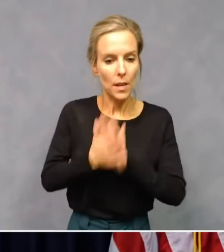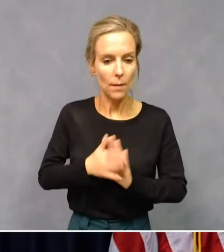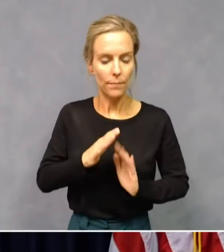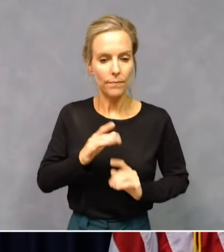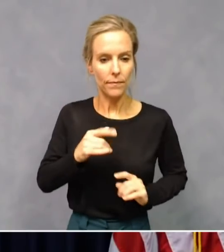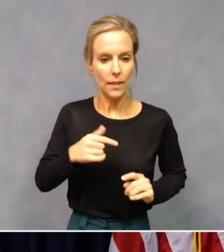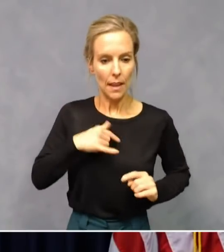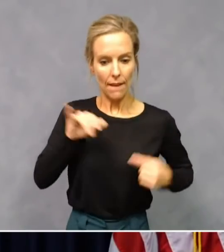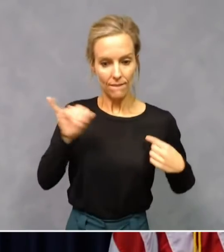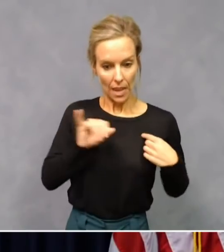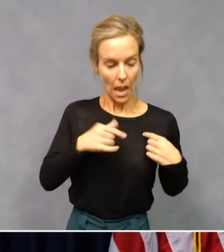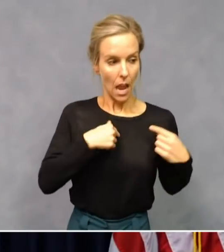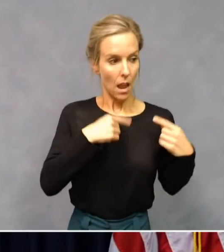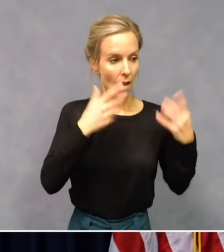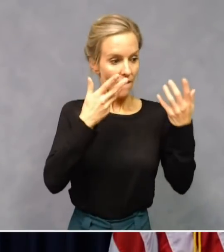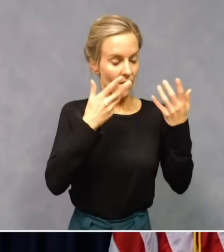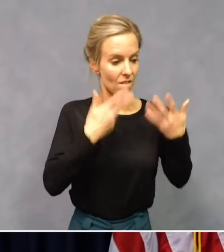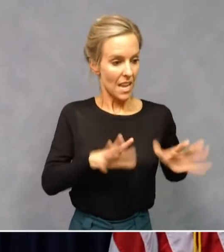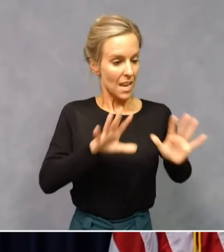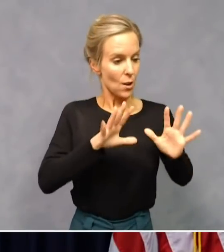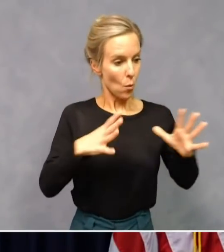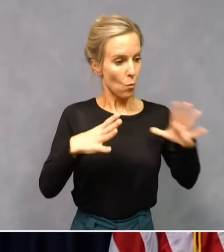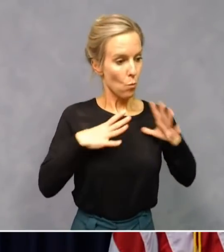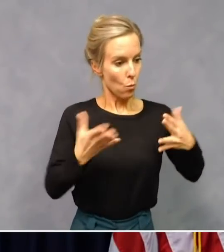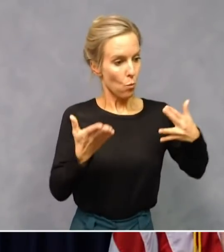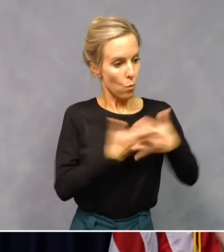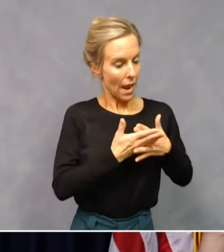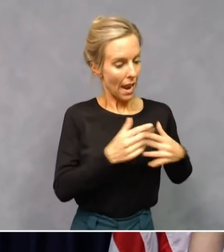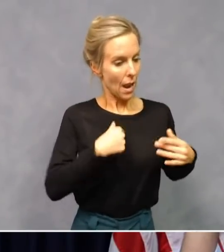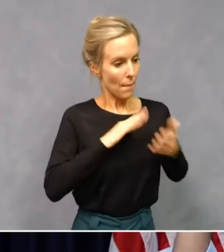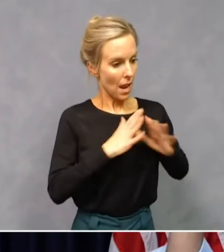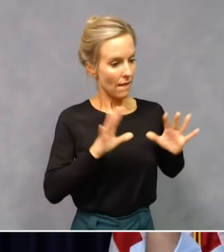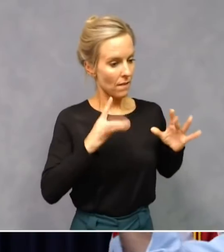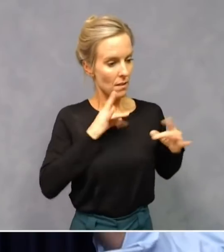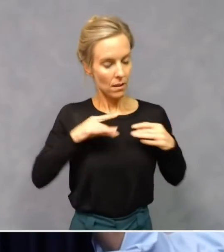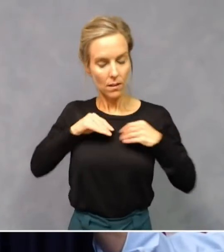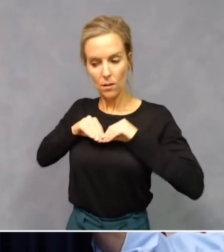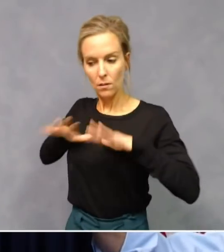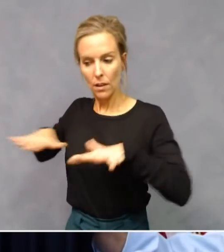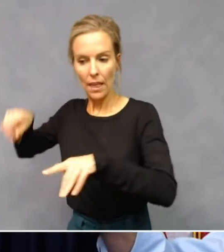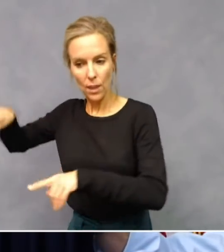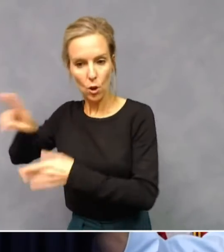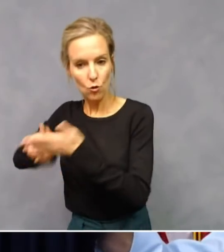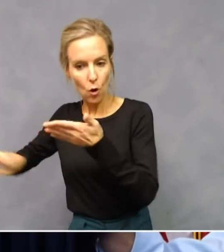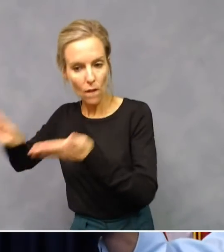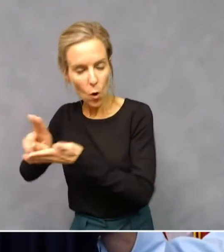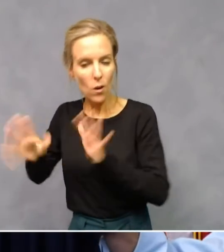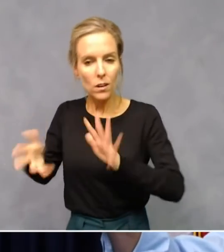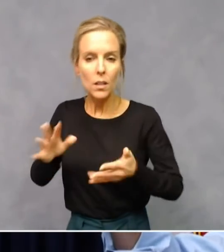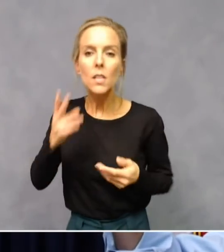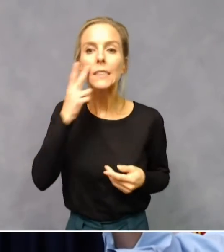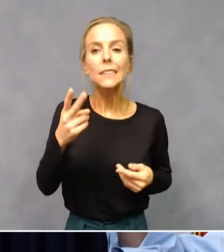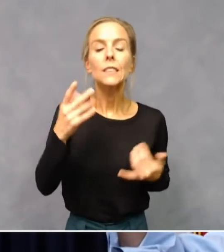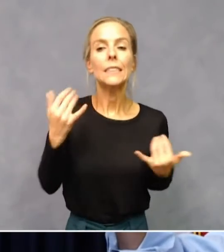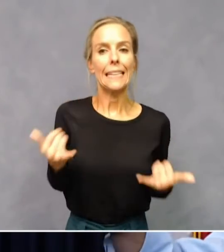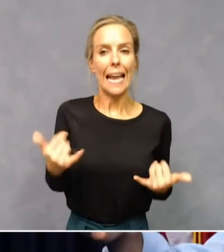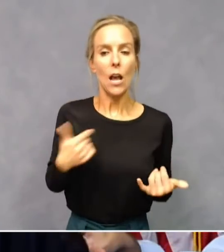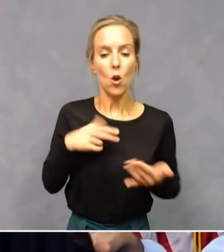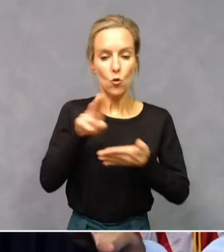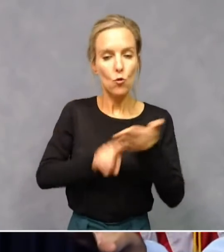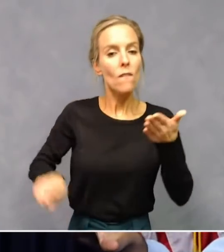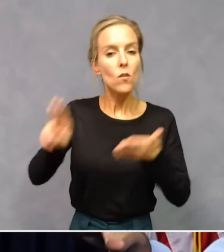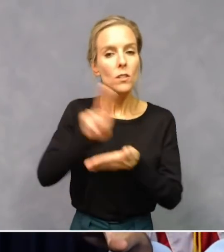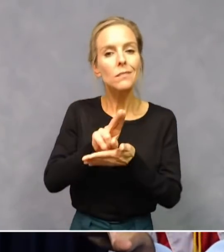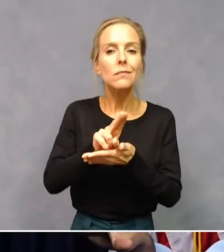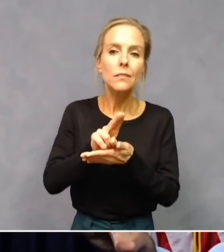back to the university. Certainly, if you are going to, if you are currently at a university, which means you're just in a